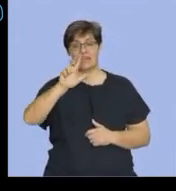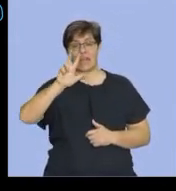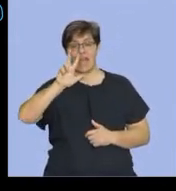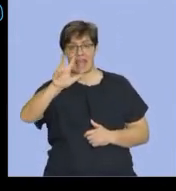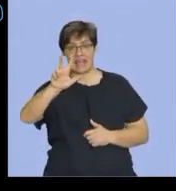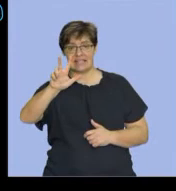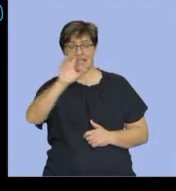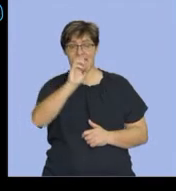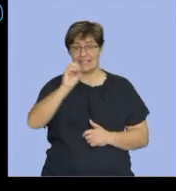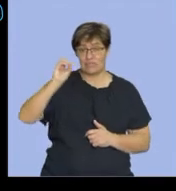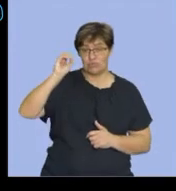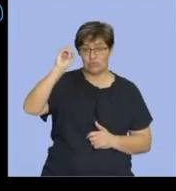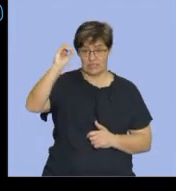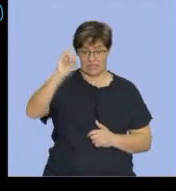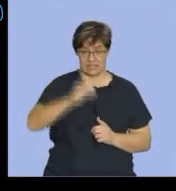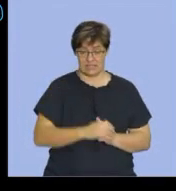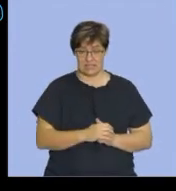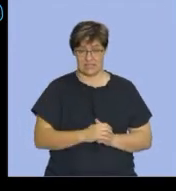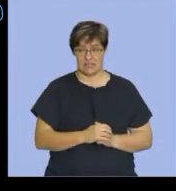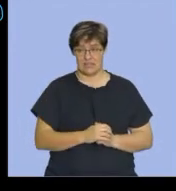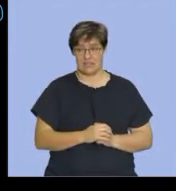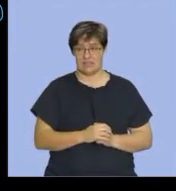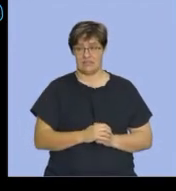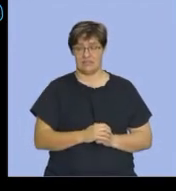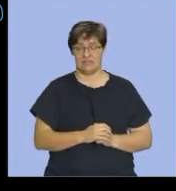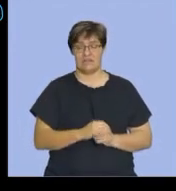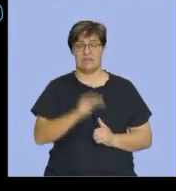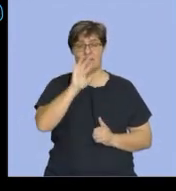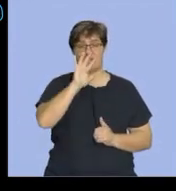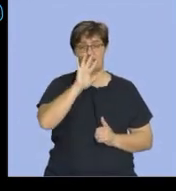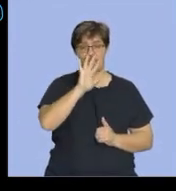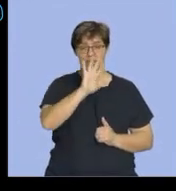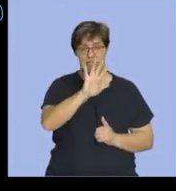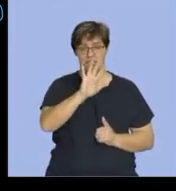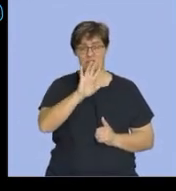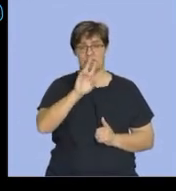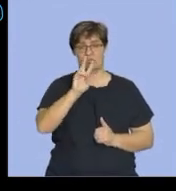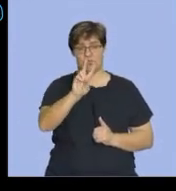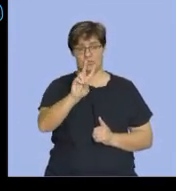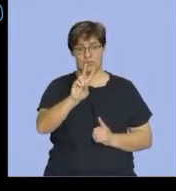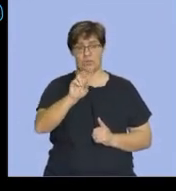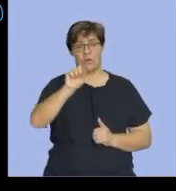52.78 degrees. Okay, so we have